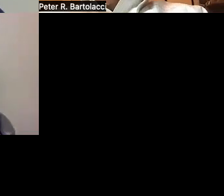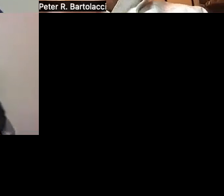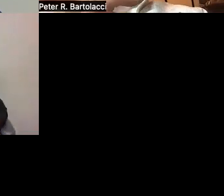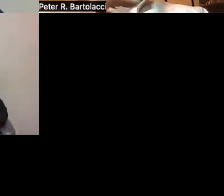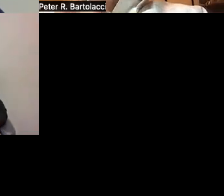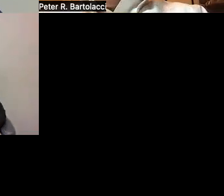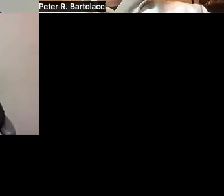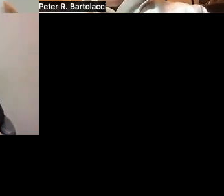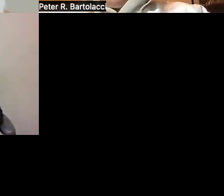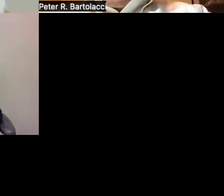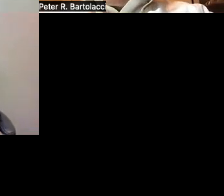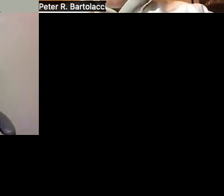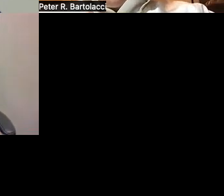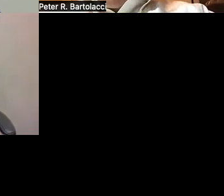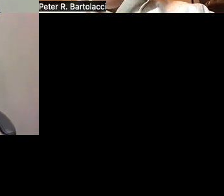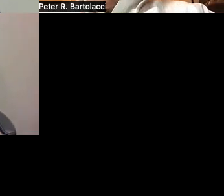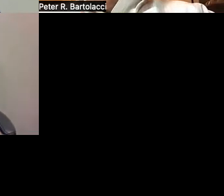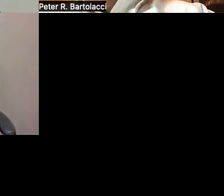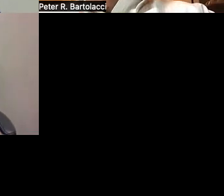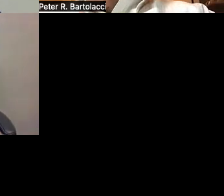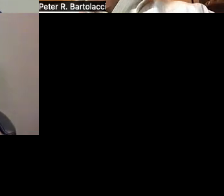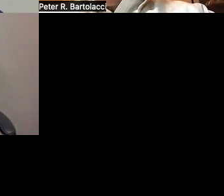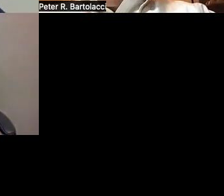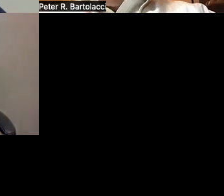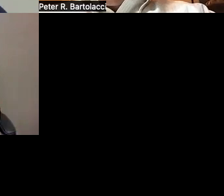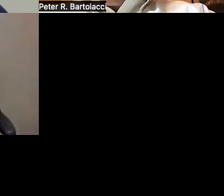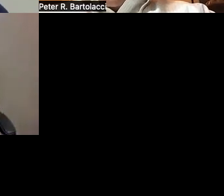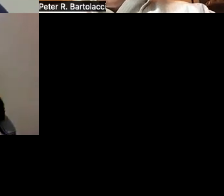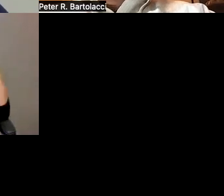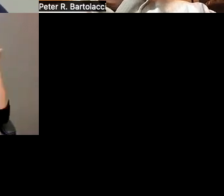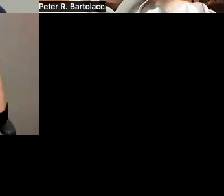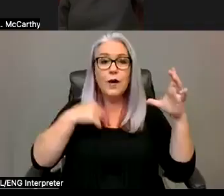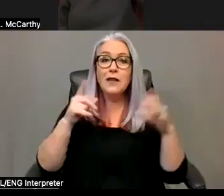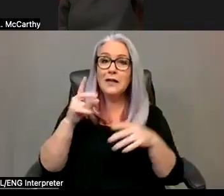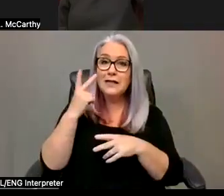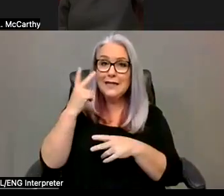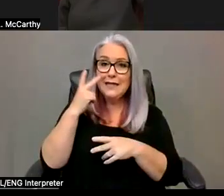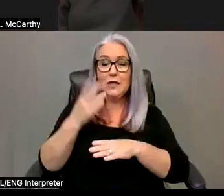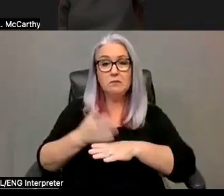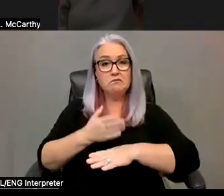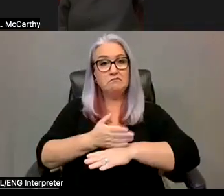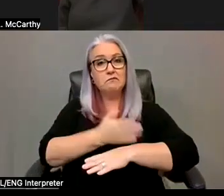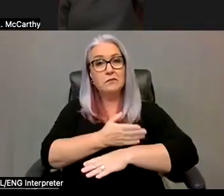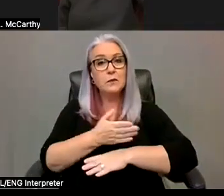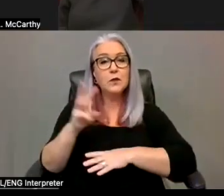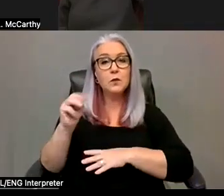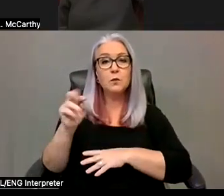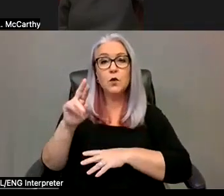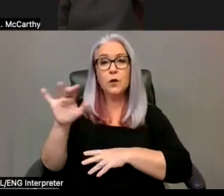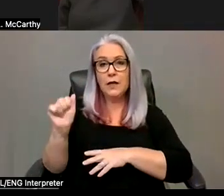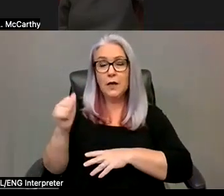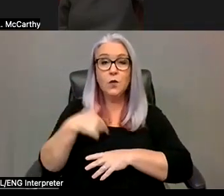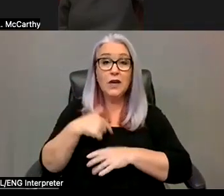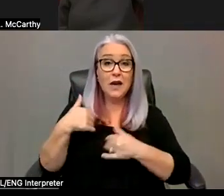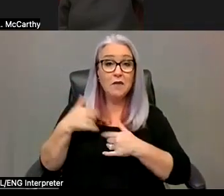In terms of my vision, it's pretty simple. I'd like to see a refurbished marina. We have a pretty large marina